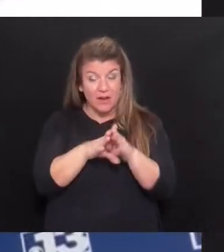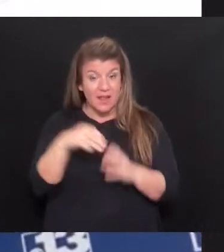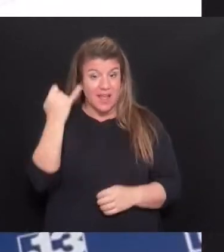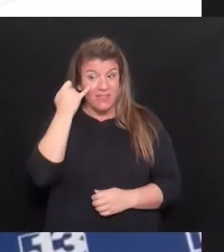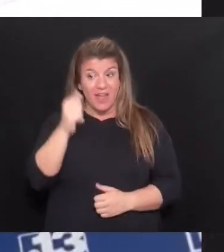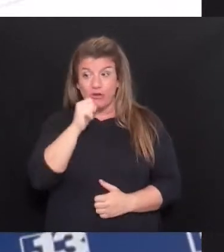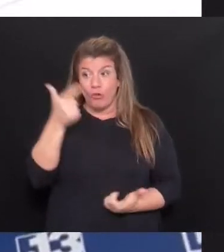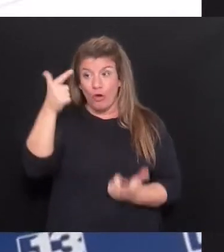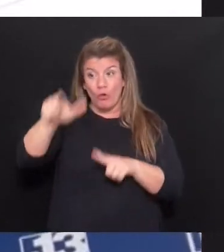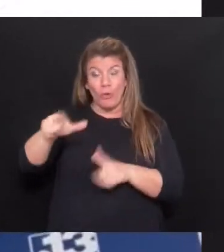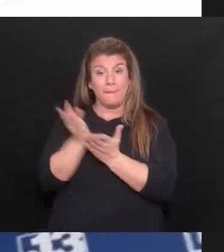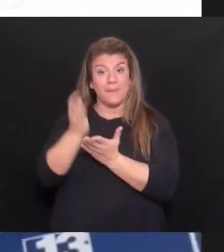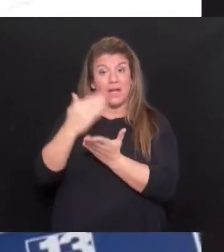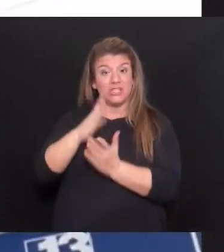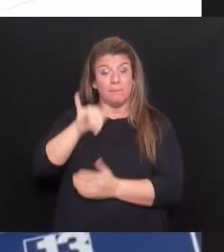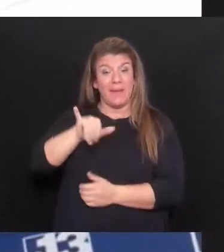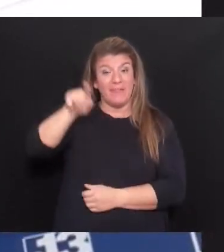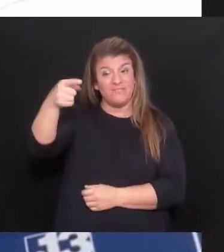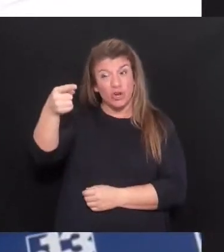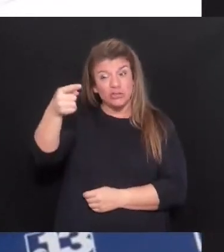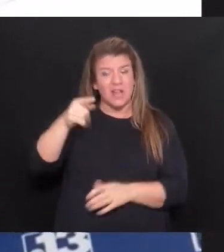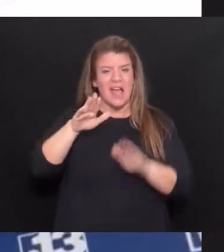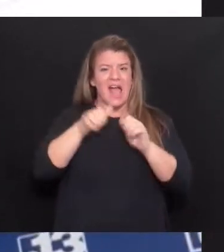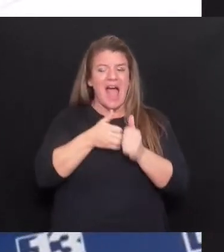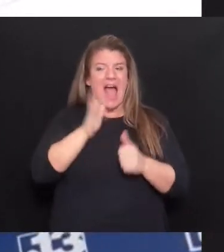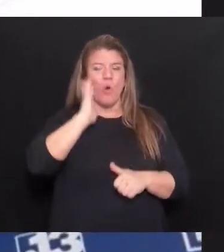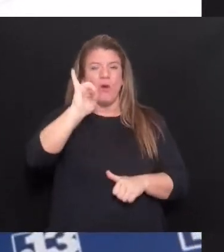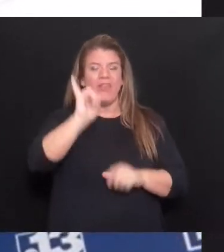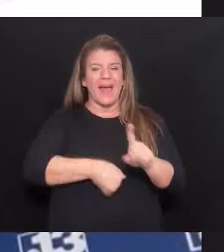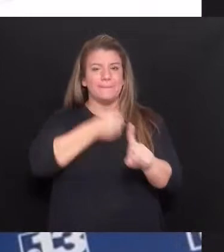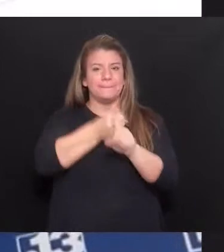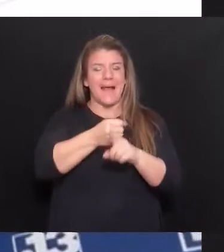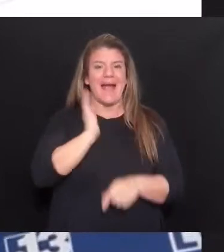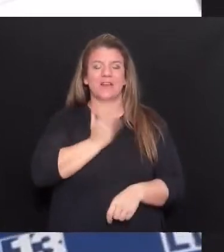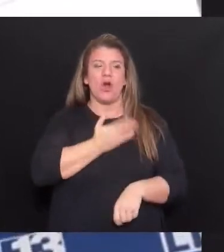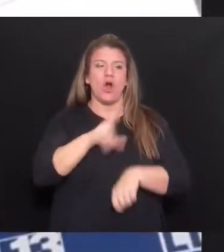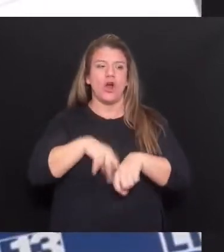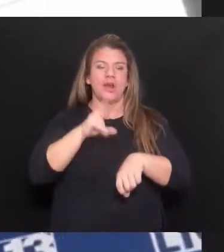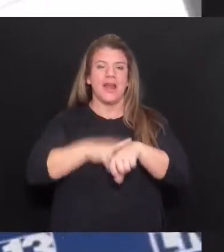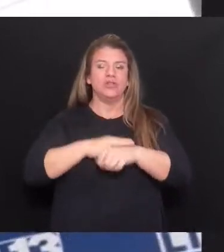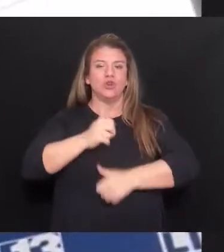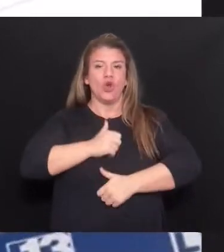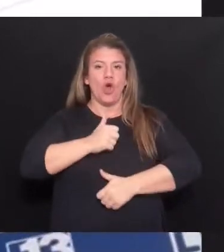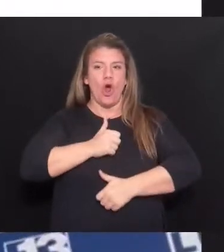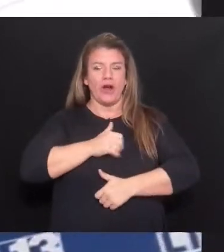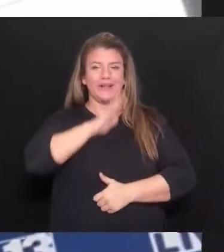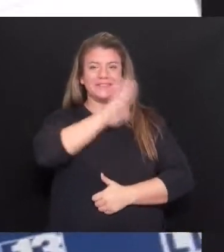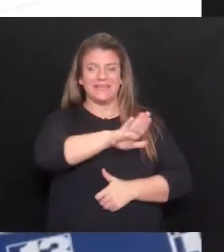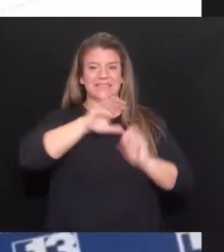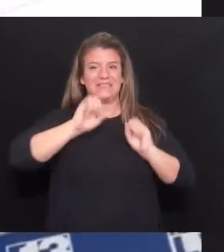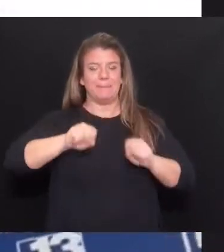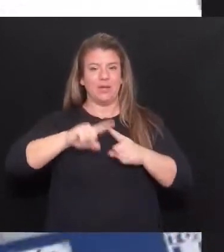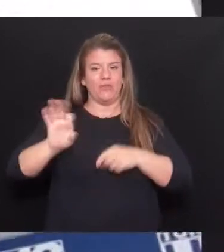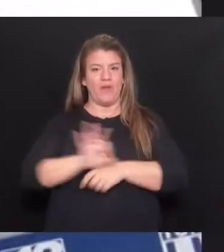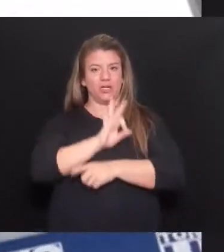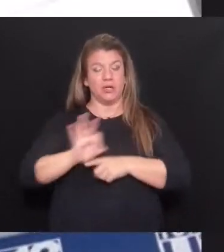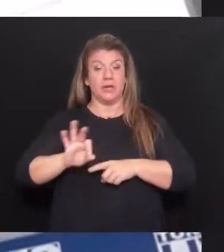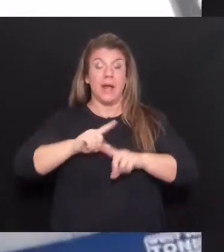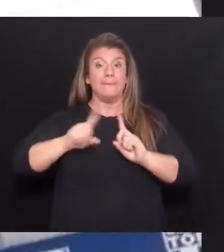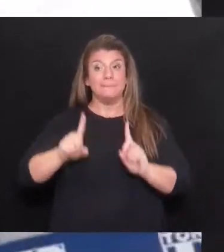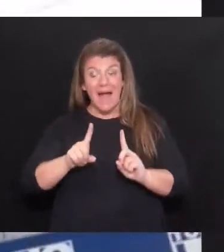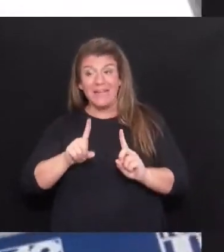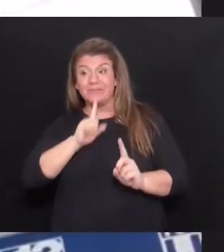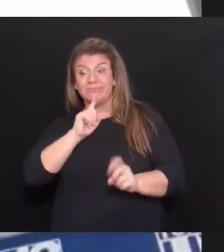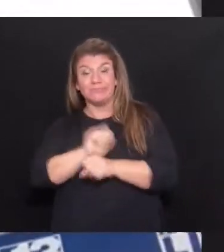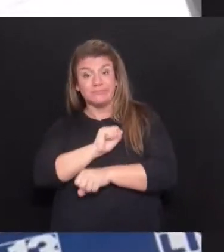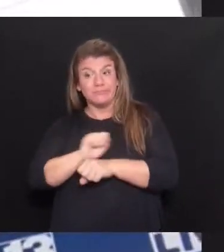budget agreement by the 1st, how will that affect our National Guard in terms of its ability to do all of its functions, but in particular,